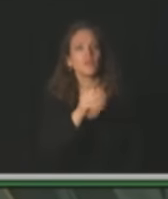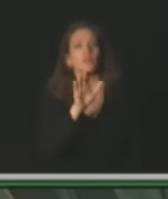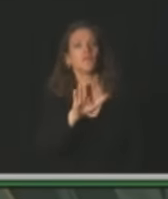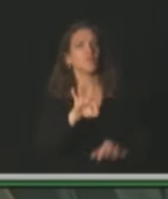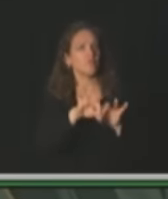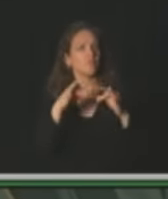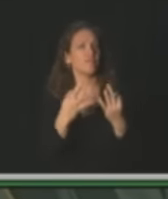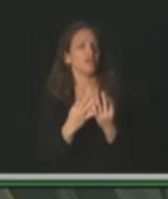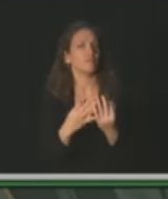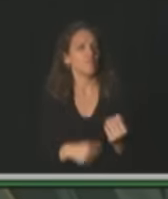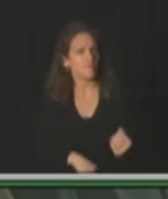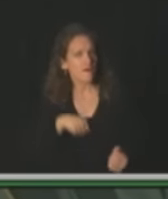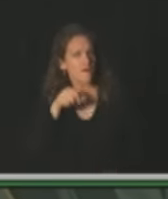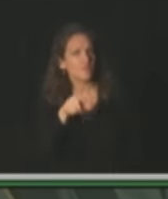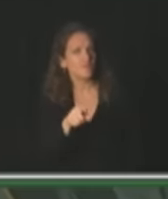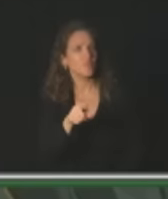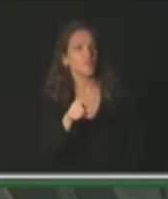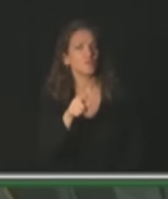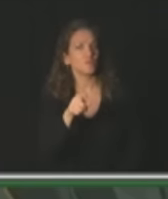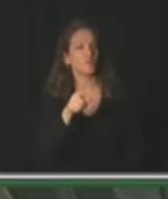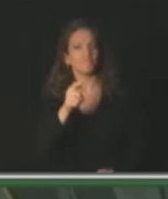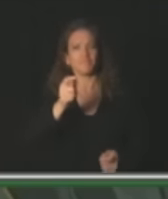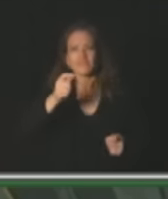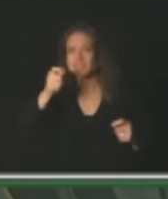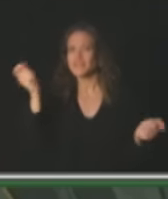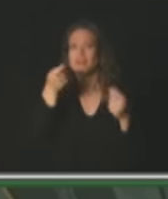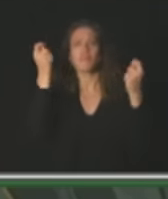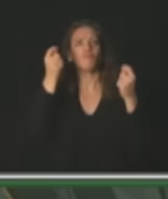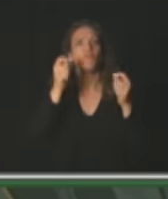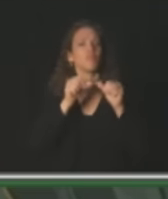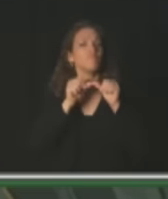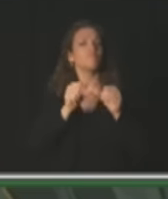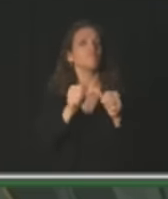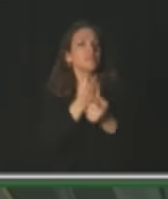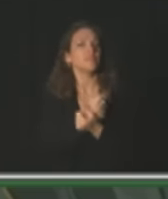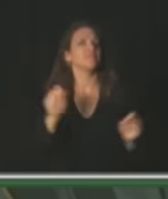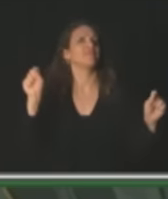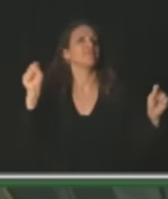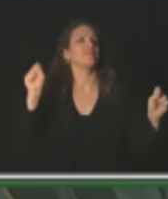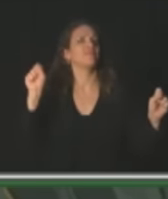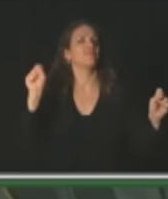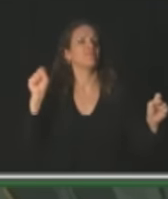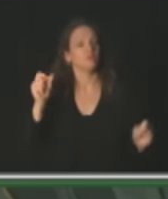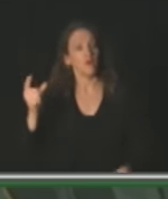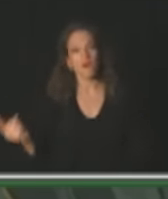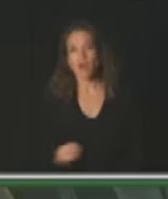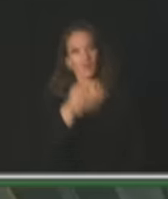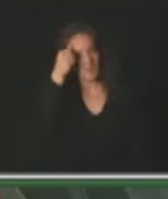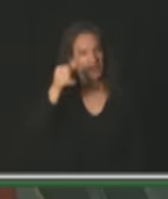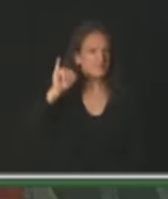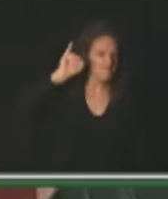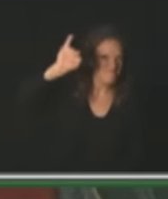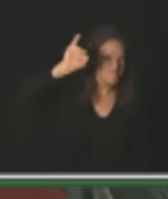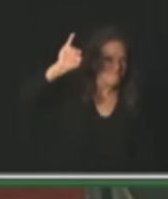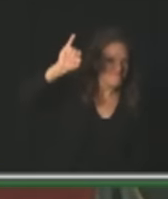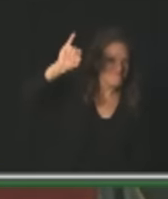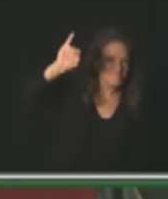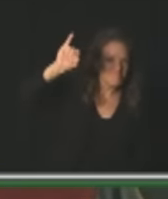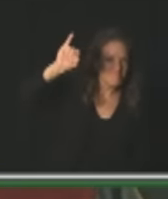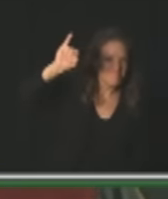proud of you. Celebrate and be safe, but remember always, Stingers up!